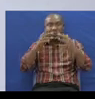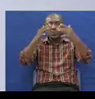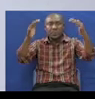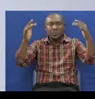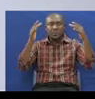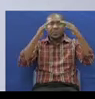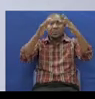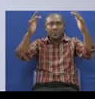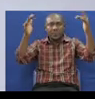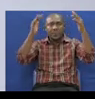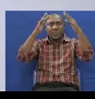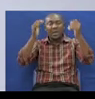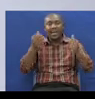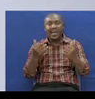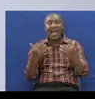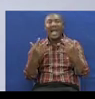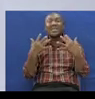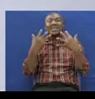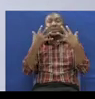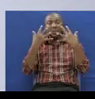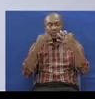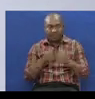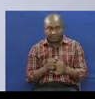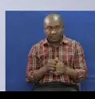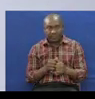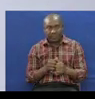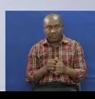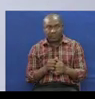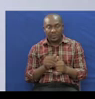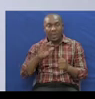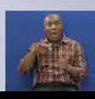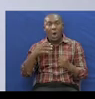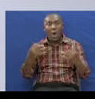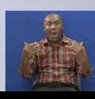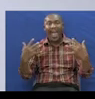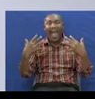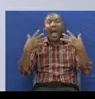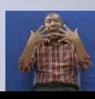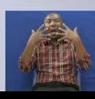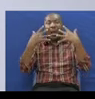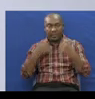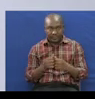Atmosphere covers the mixture of different gases or air.